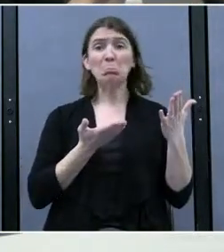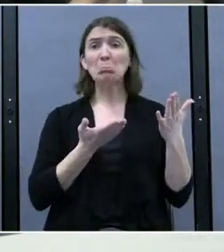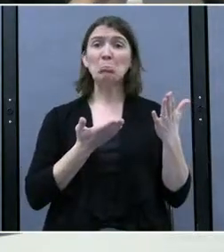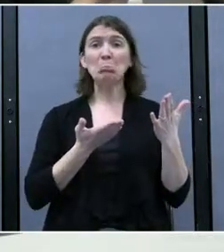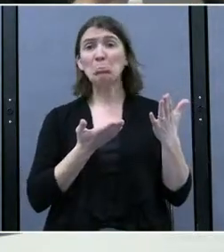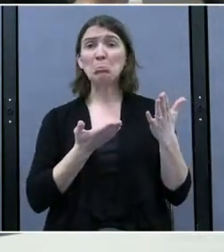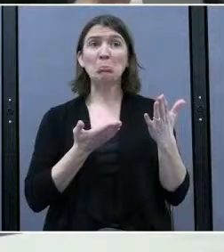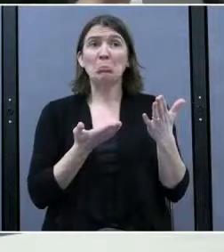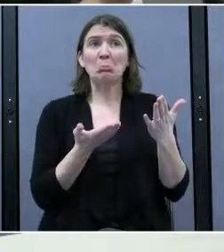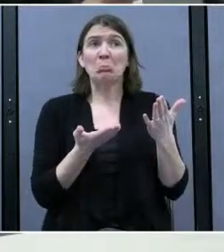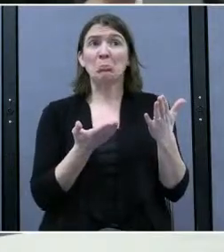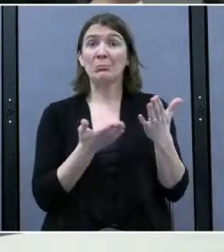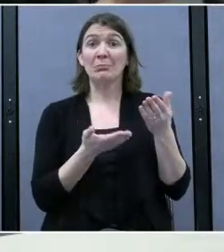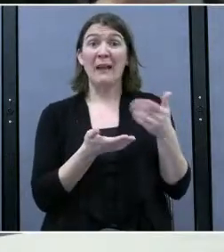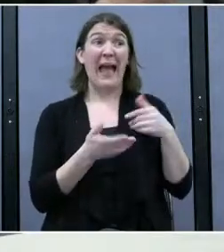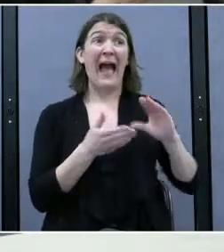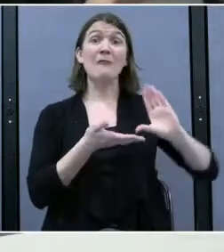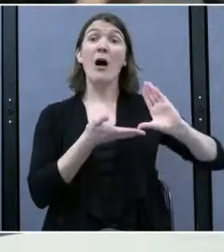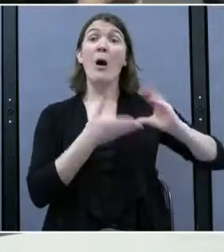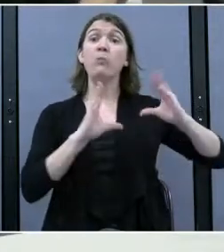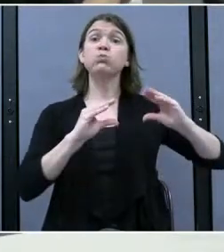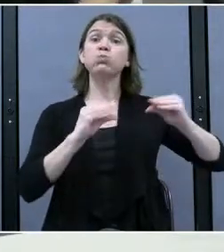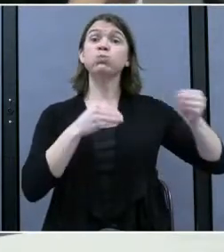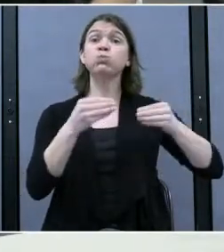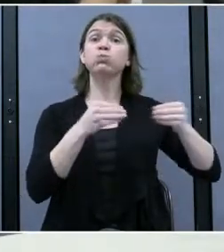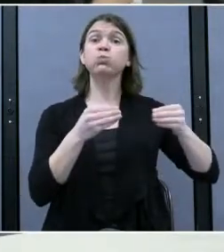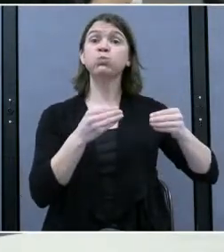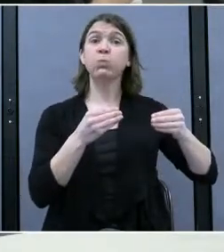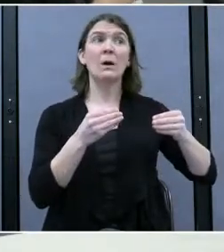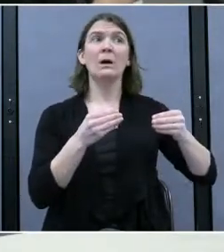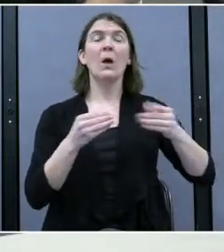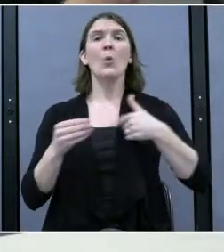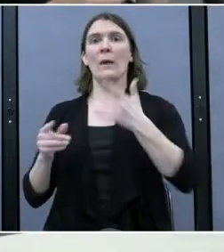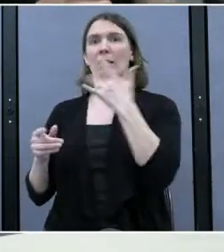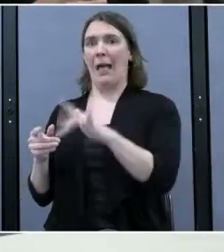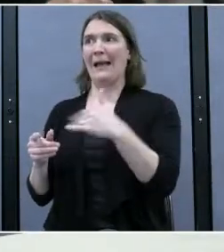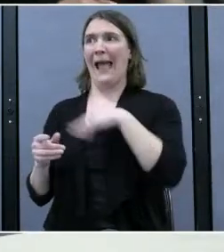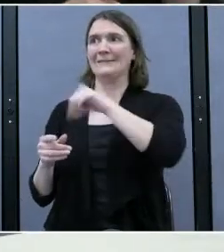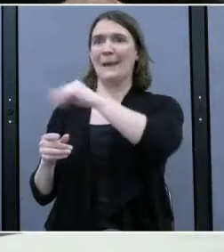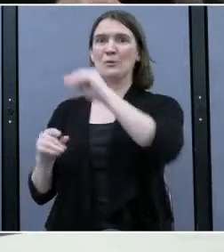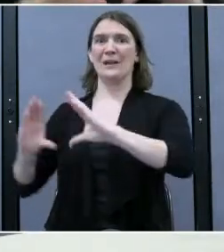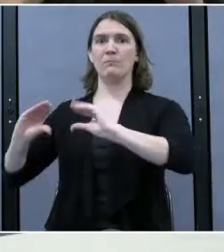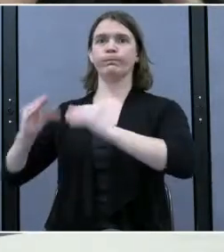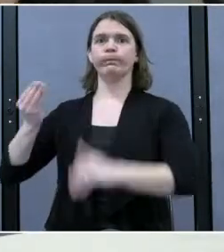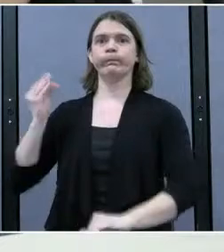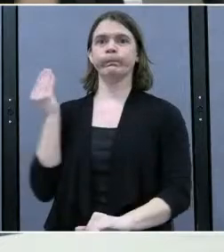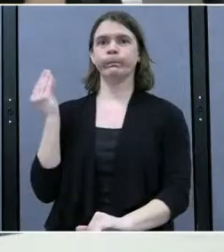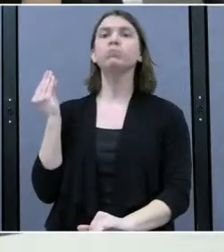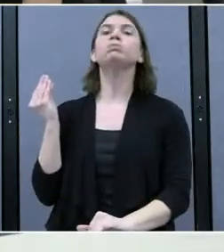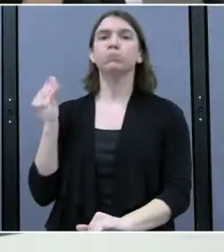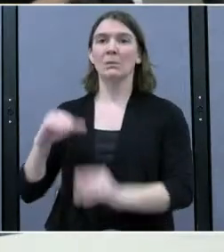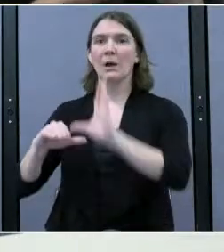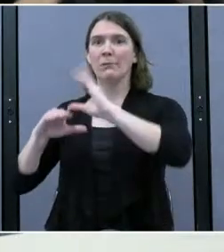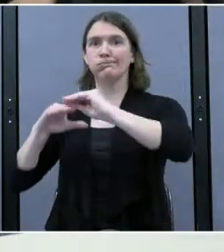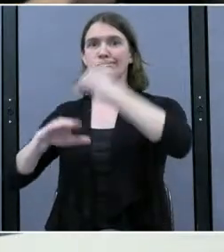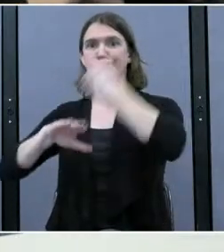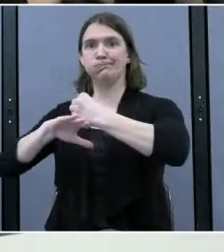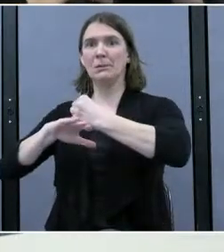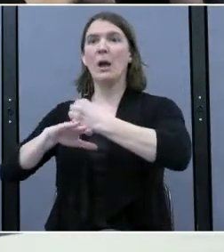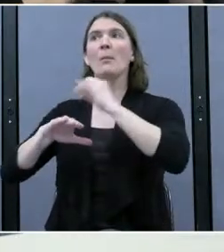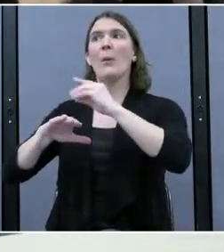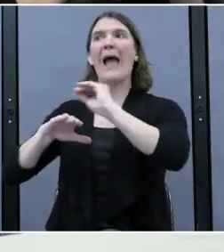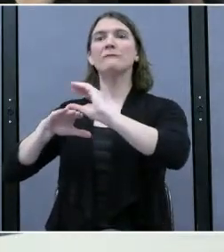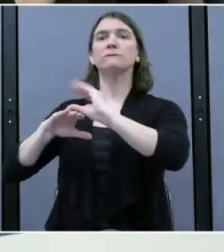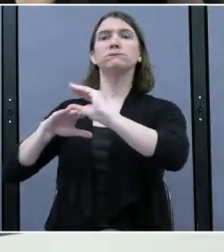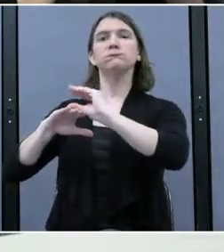don't have as much of the fund balance that a larger town like Brattleboro has. So we're lucky here in Brattleboro not to be in that position.